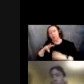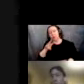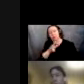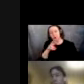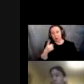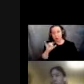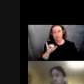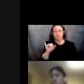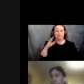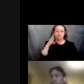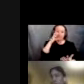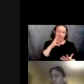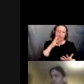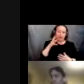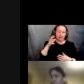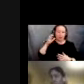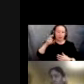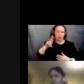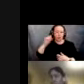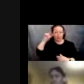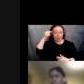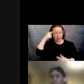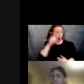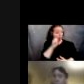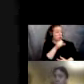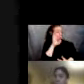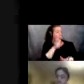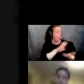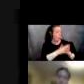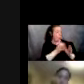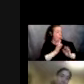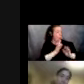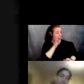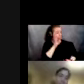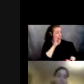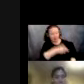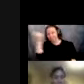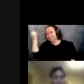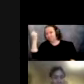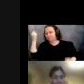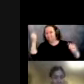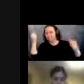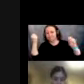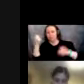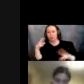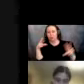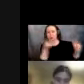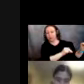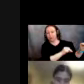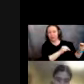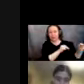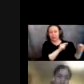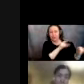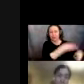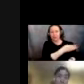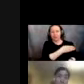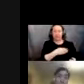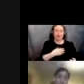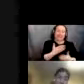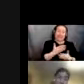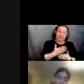U.S. government reneged on their promise, and some of them gained citizenship, but then it got taken away. And